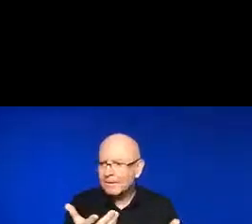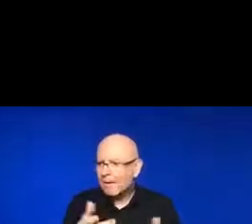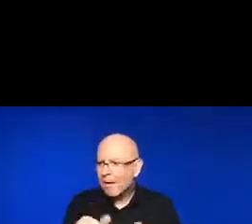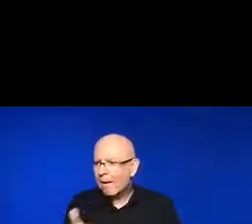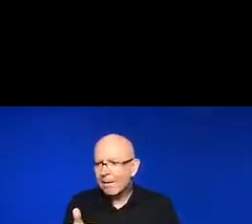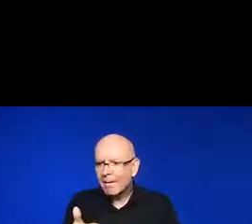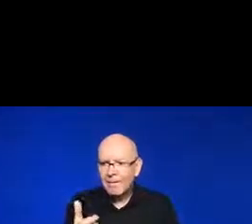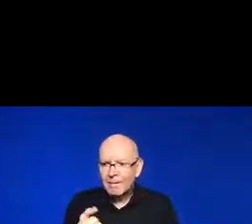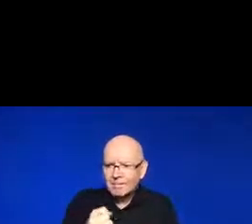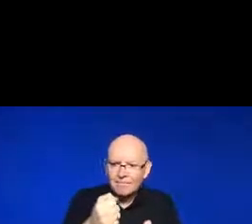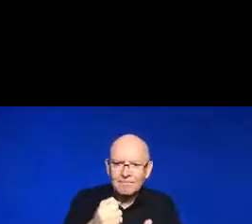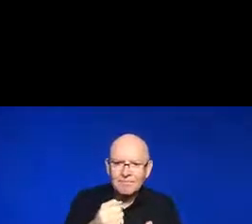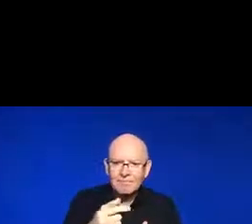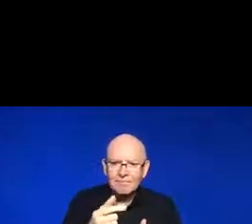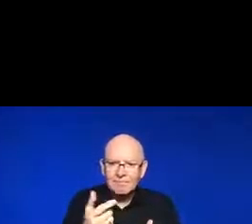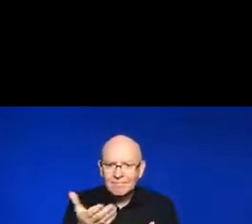empowerment program.